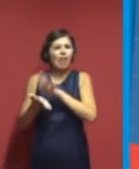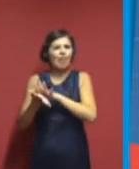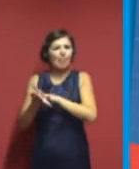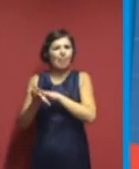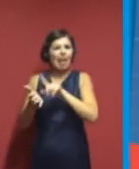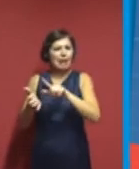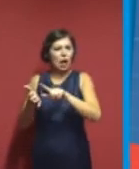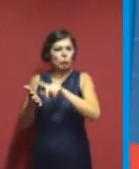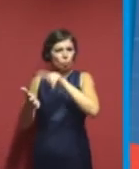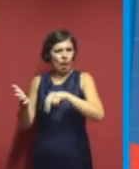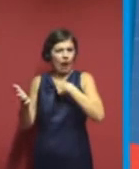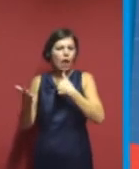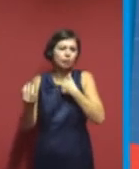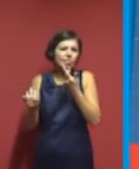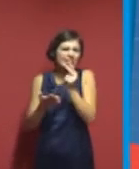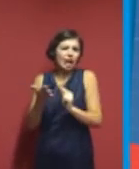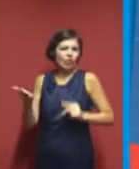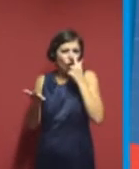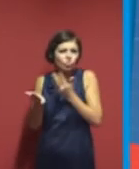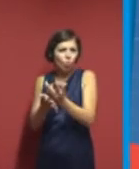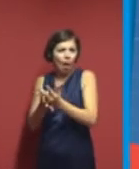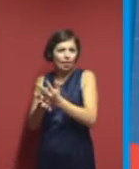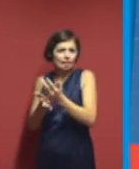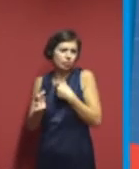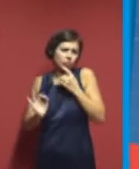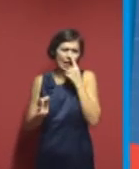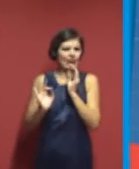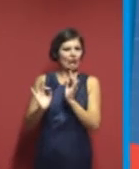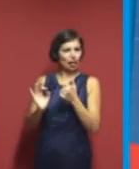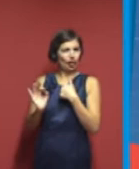novelist, which is why I always carry paper with me.